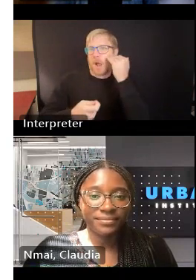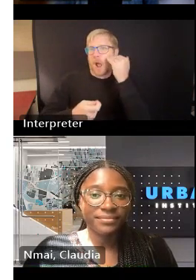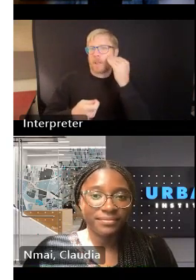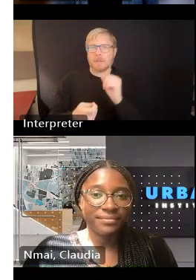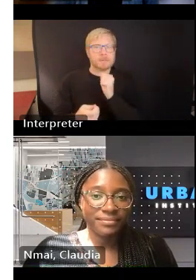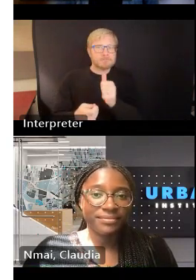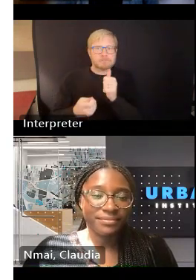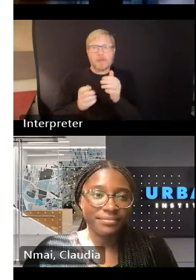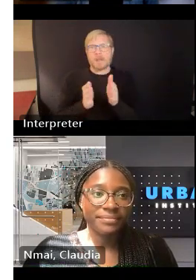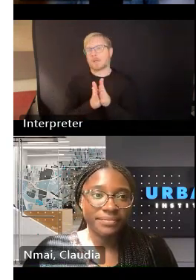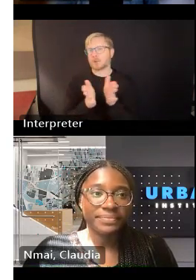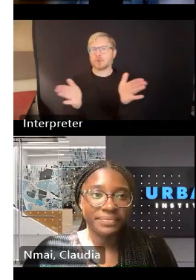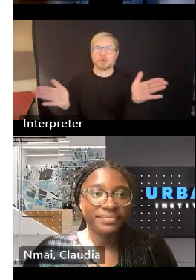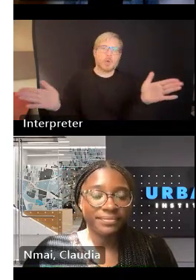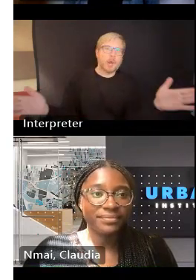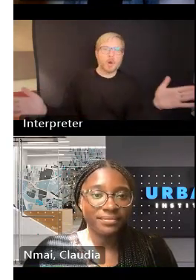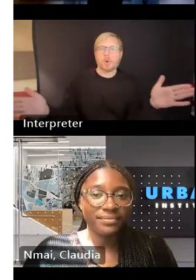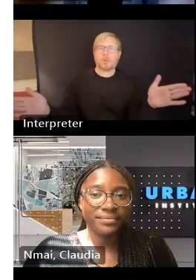culture and trauma training